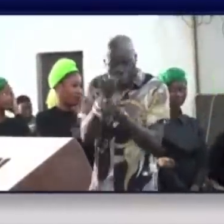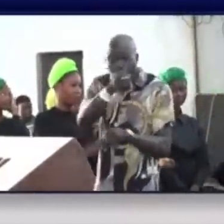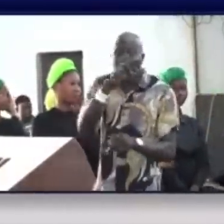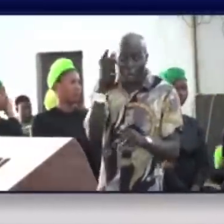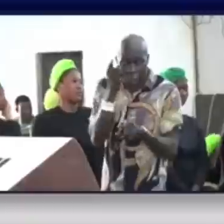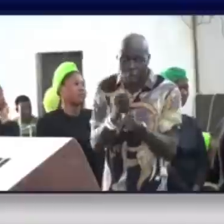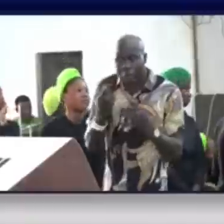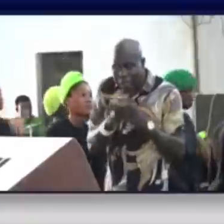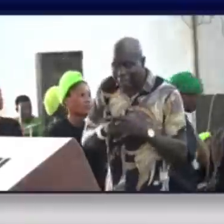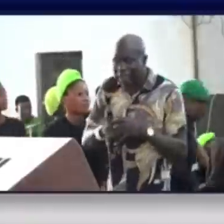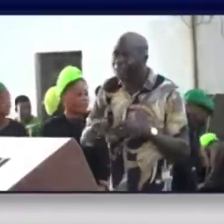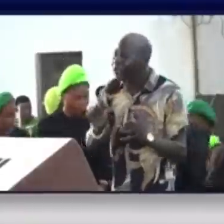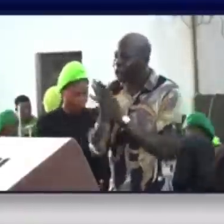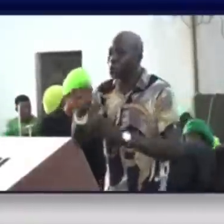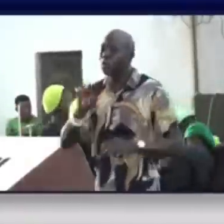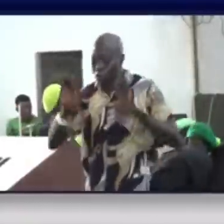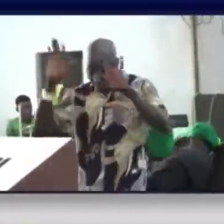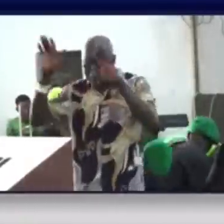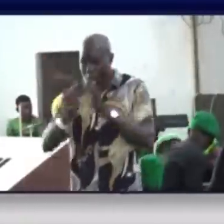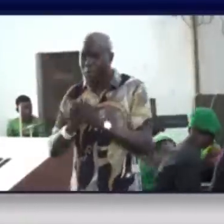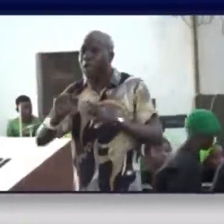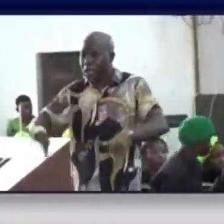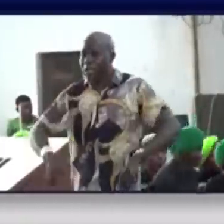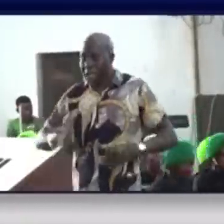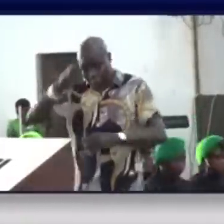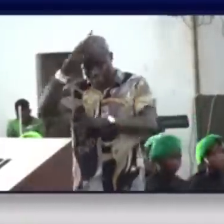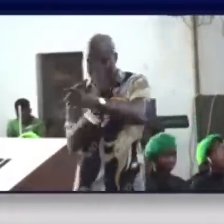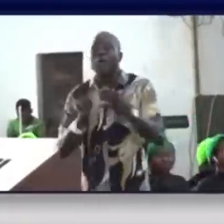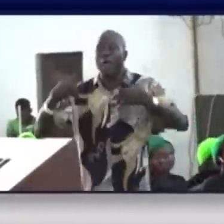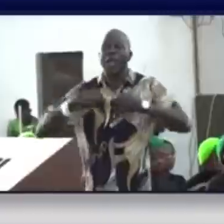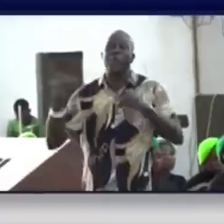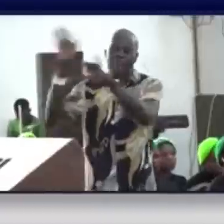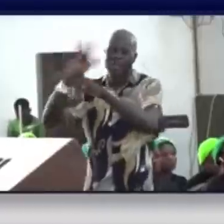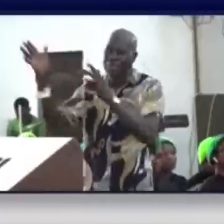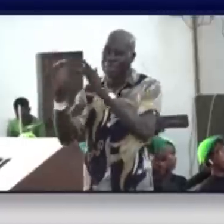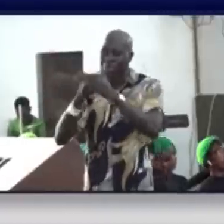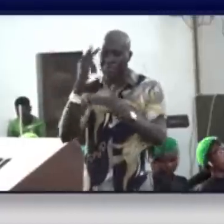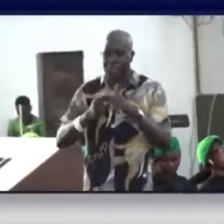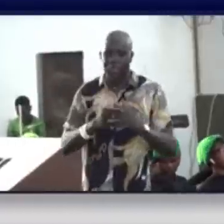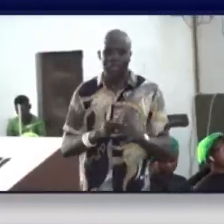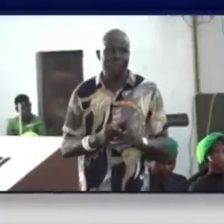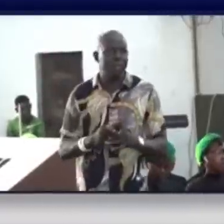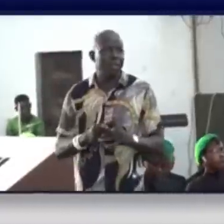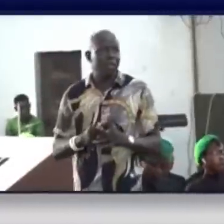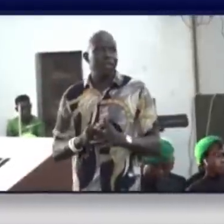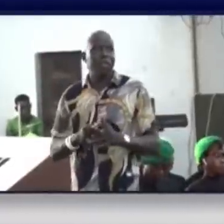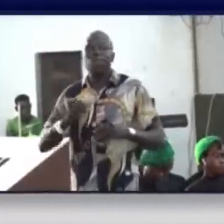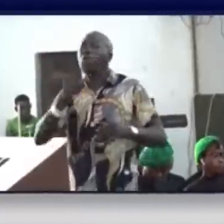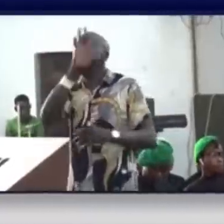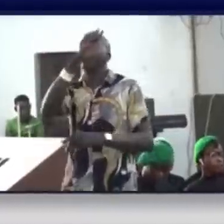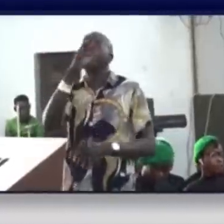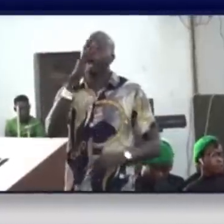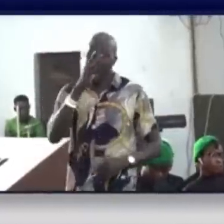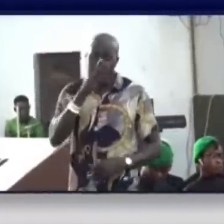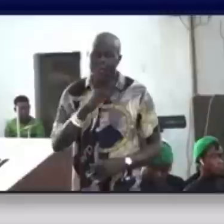Lagele, bosali, in the name of Jesus. Oma yama atora anuba. Your child will also stay messy. You